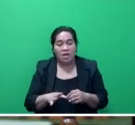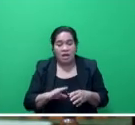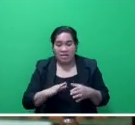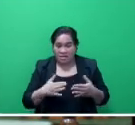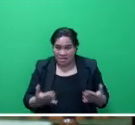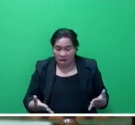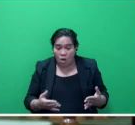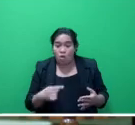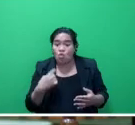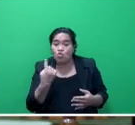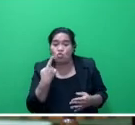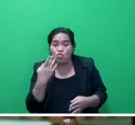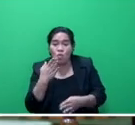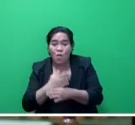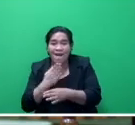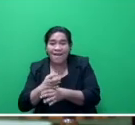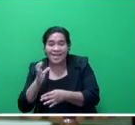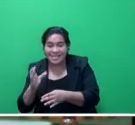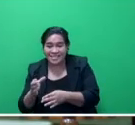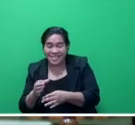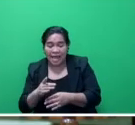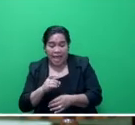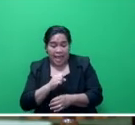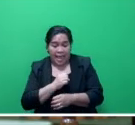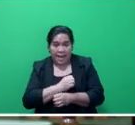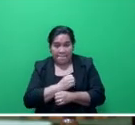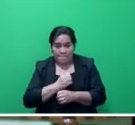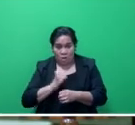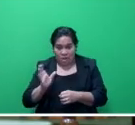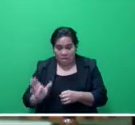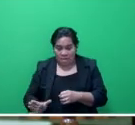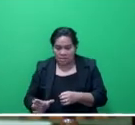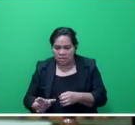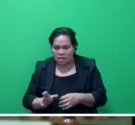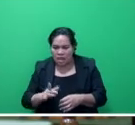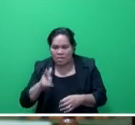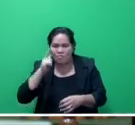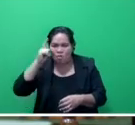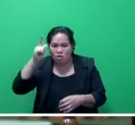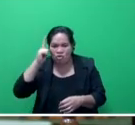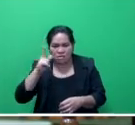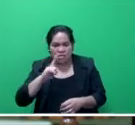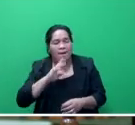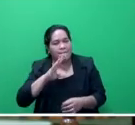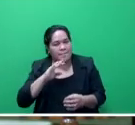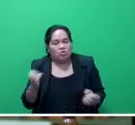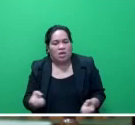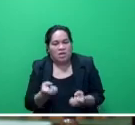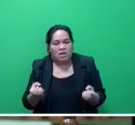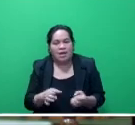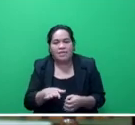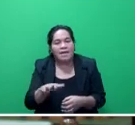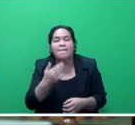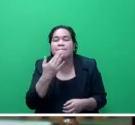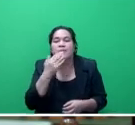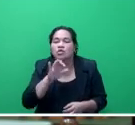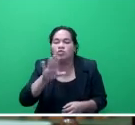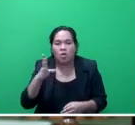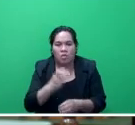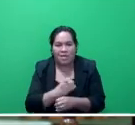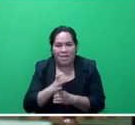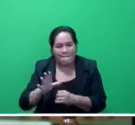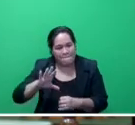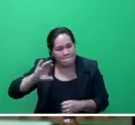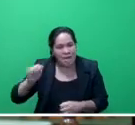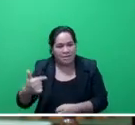have tested positive for the virus and in isolation will be eligible for a 300% tax deduction. A letter from the Ministry of Health and Medical Services is